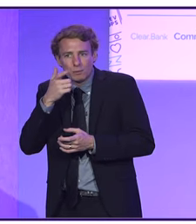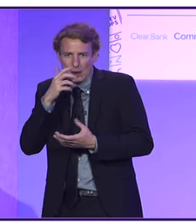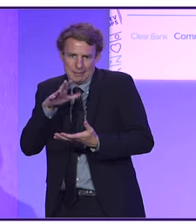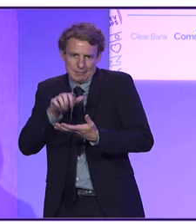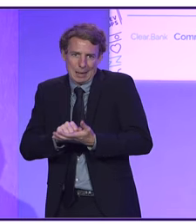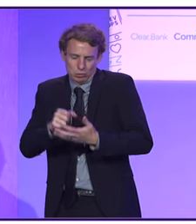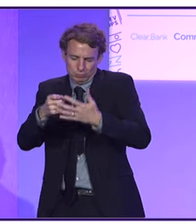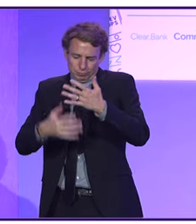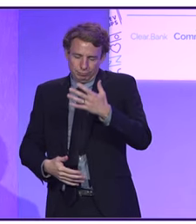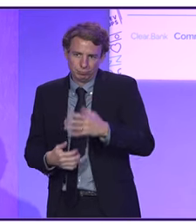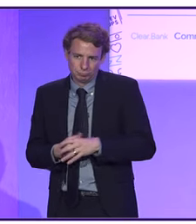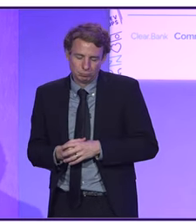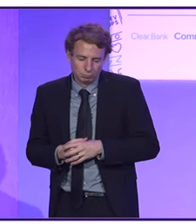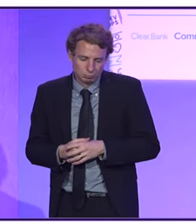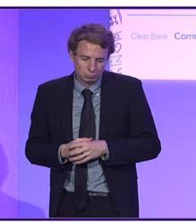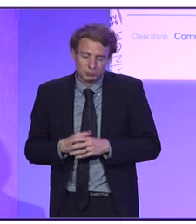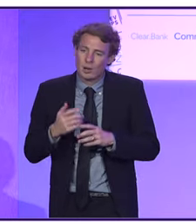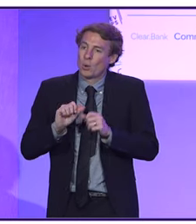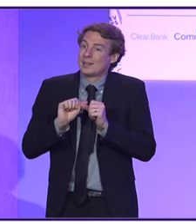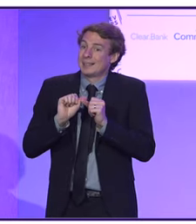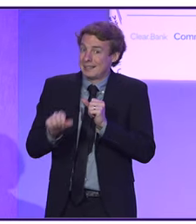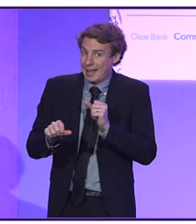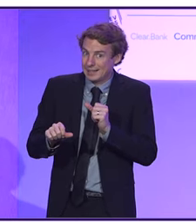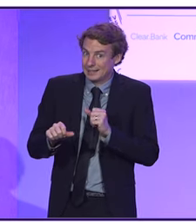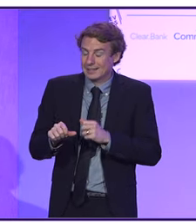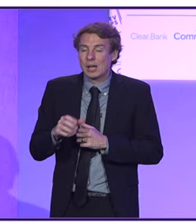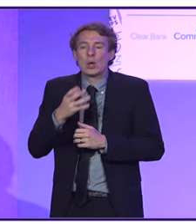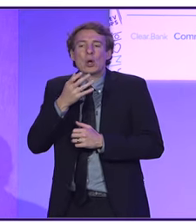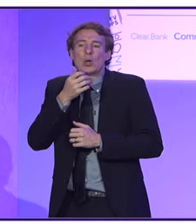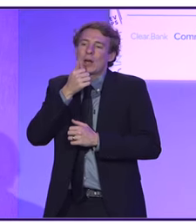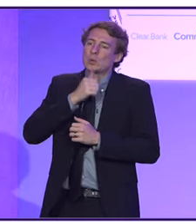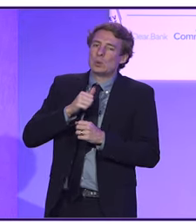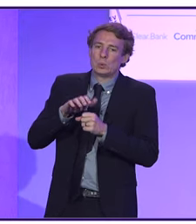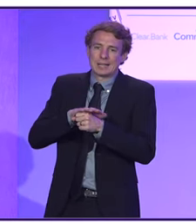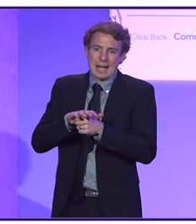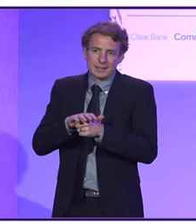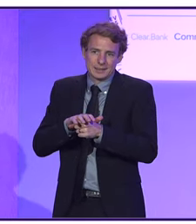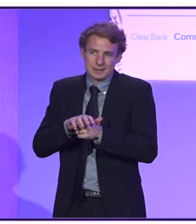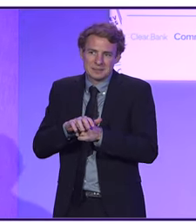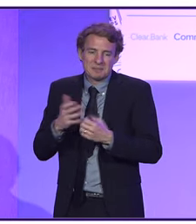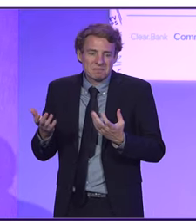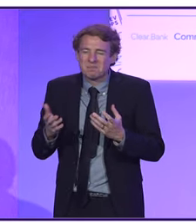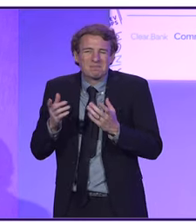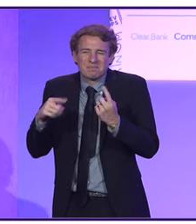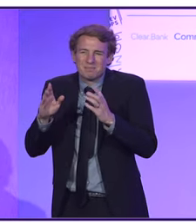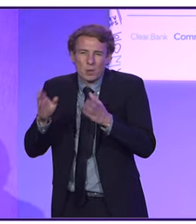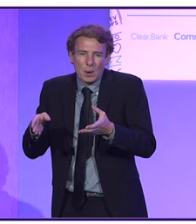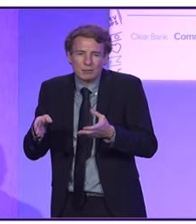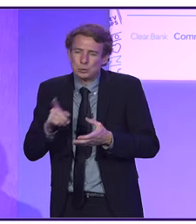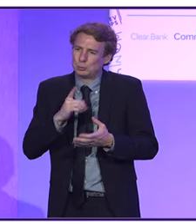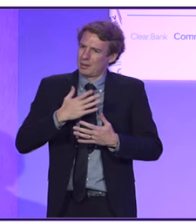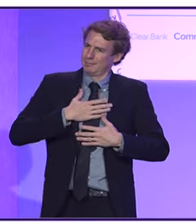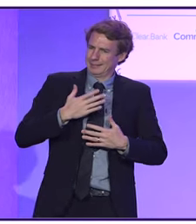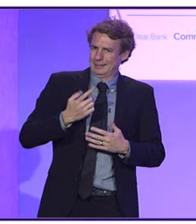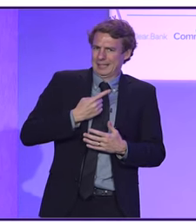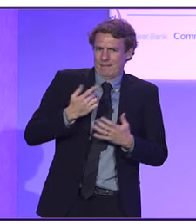The next thing is to define some use cases. So you don't have to do this. I should have put optional here maybe, but I am quite zealous about this particular one. So what tends to